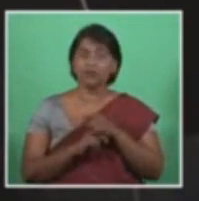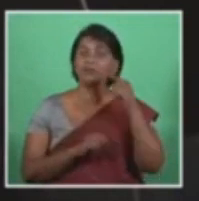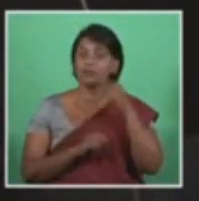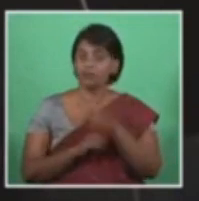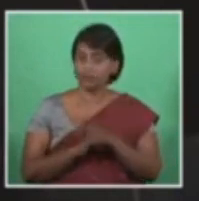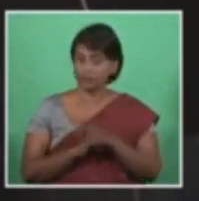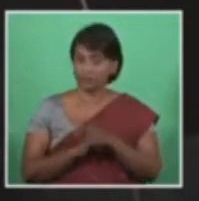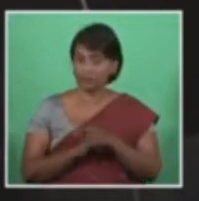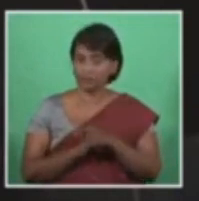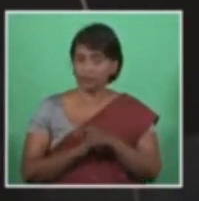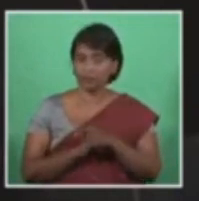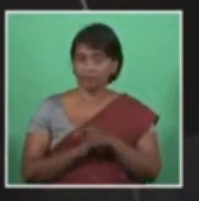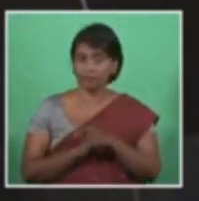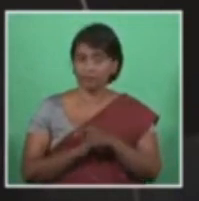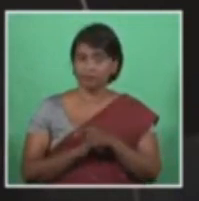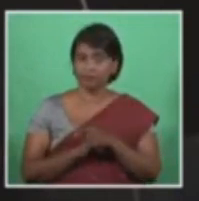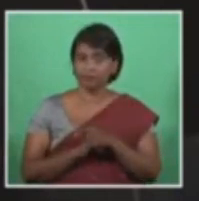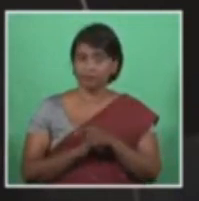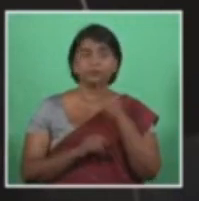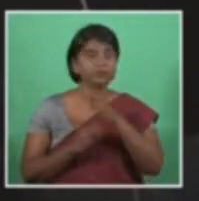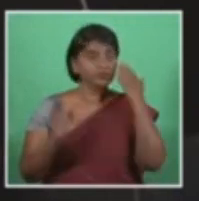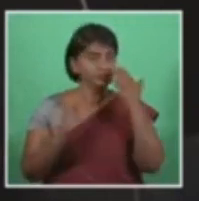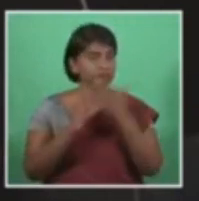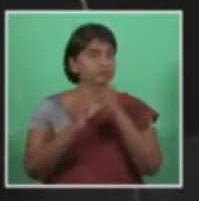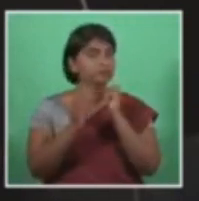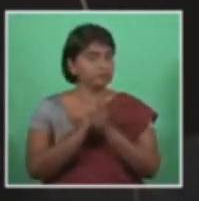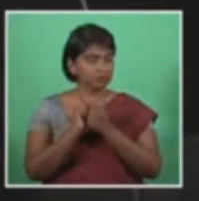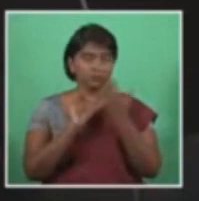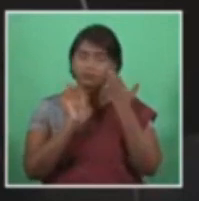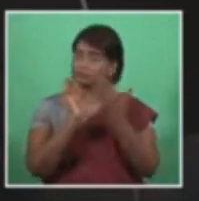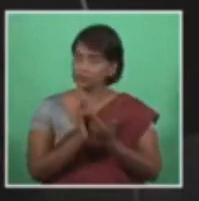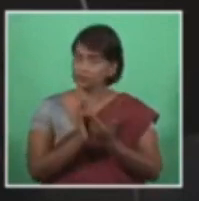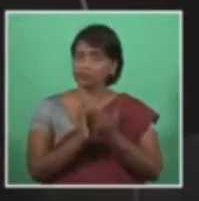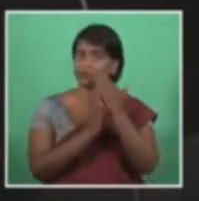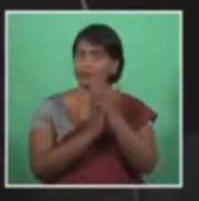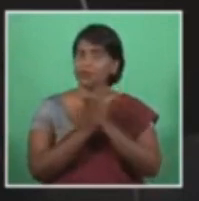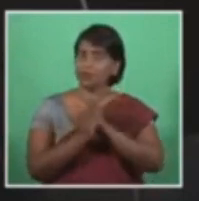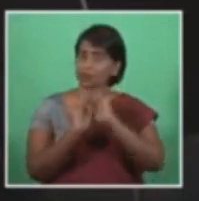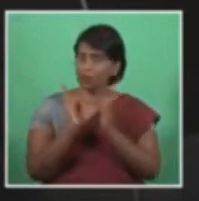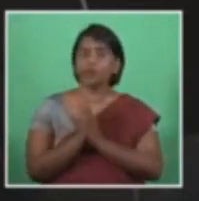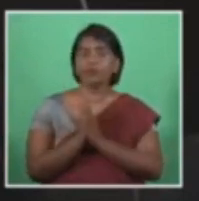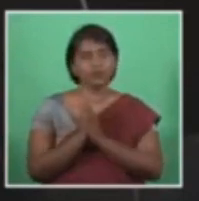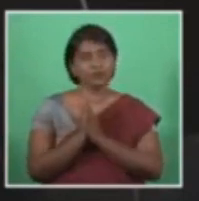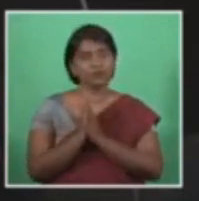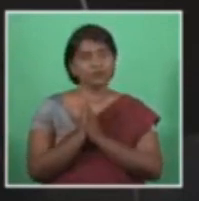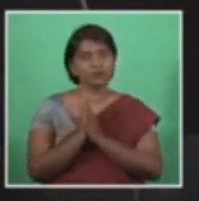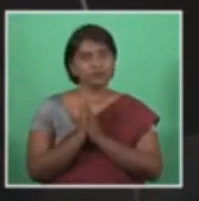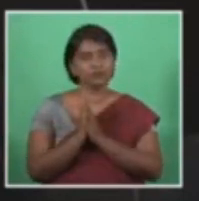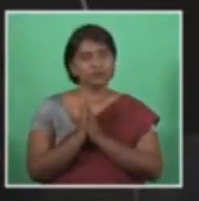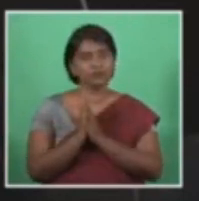with the revisions that have been presented to us, meke taama apahadilithawayak tiyena garu niyojya